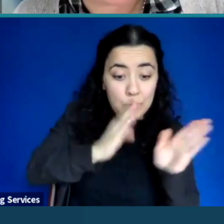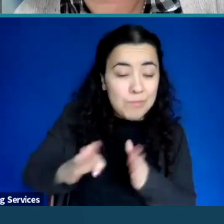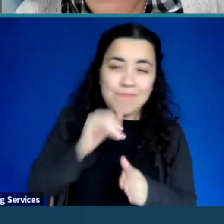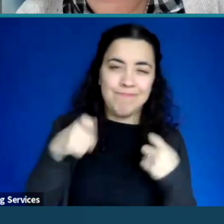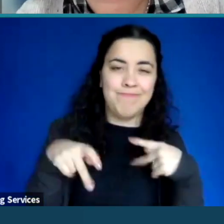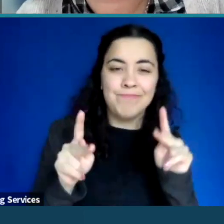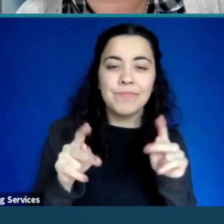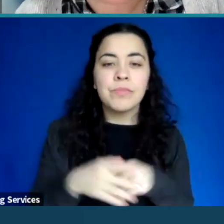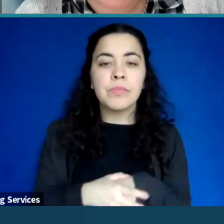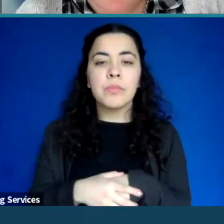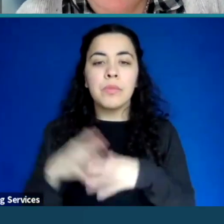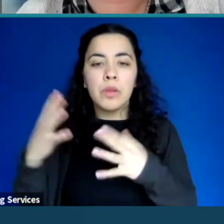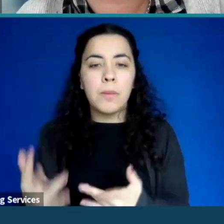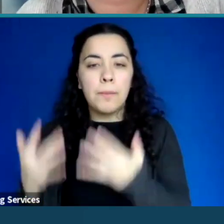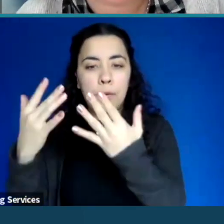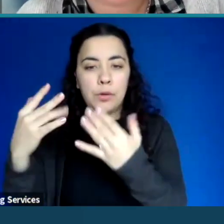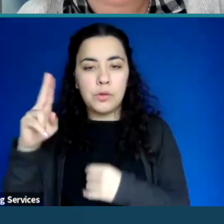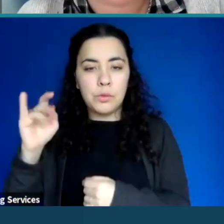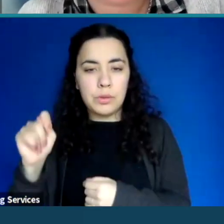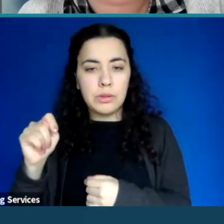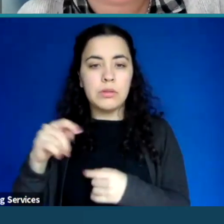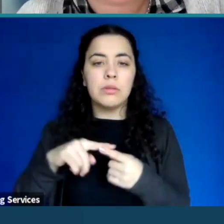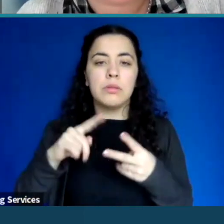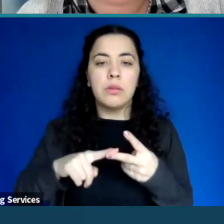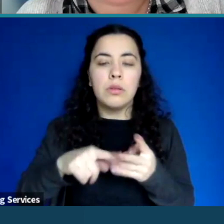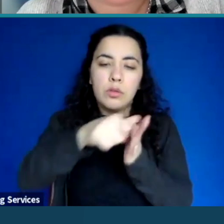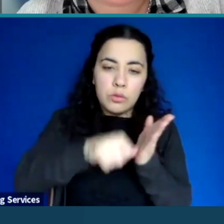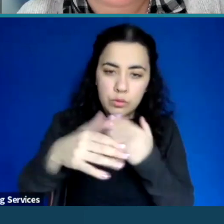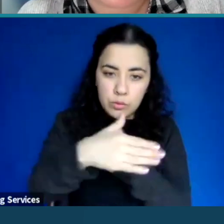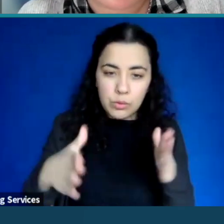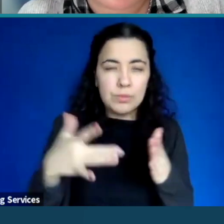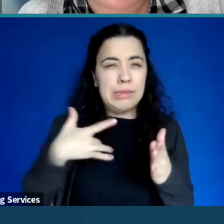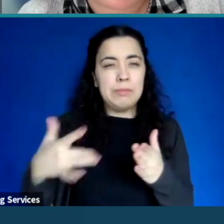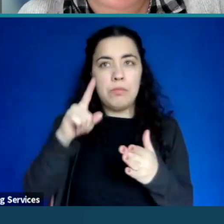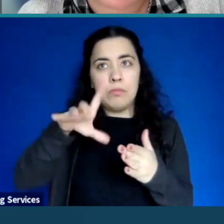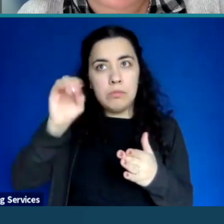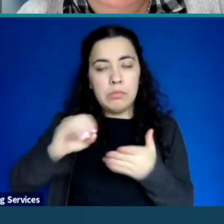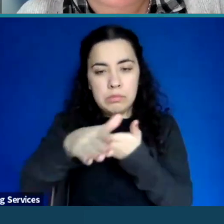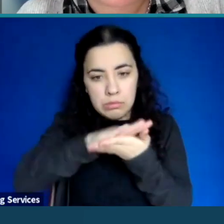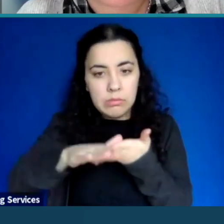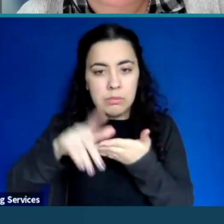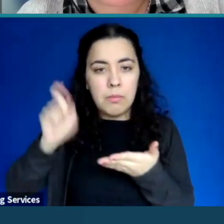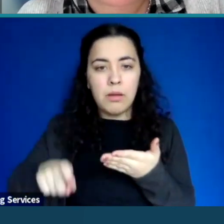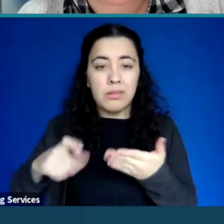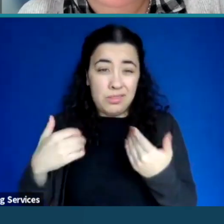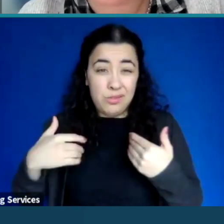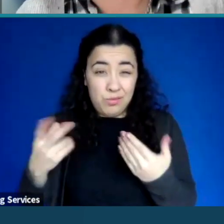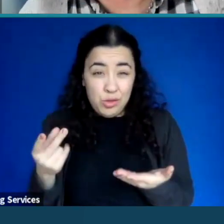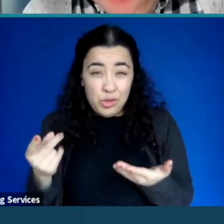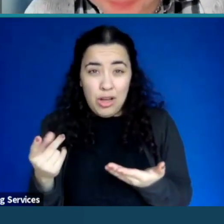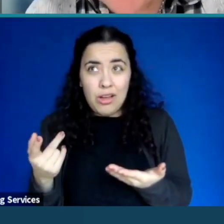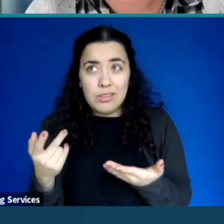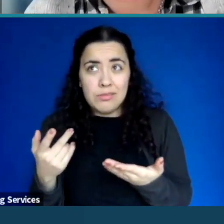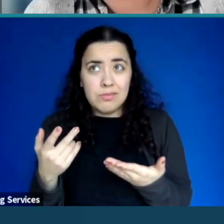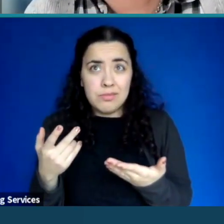be 100% sterile environments. Those are other places where it would be a fundamental alteration for a dog to just be. Again, perfectly well